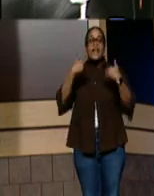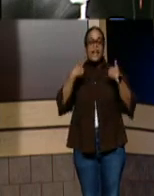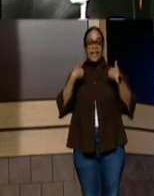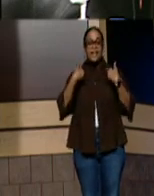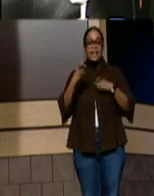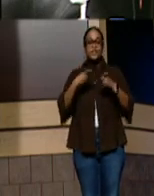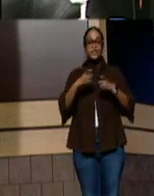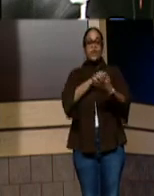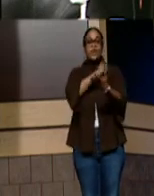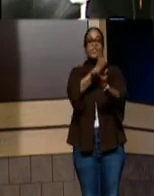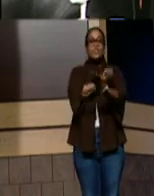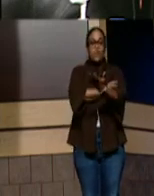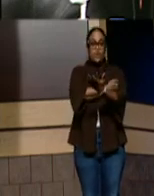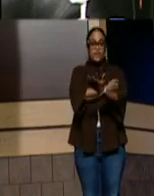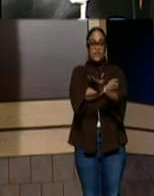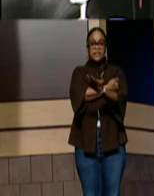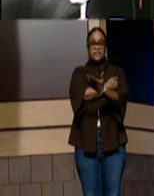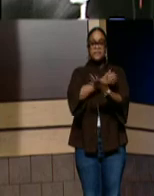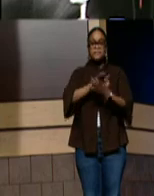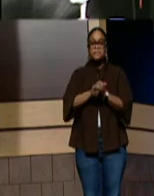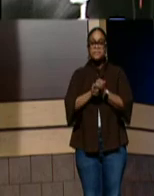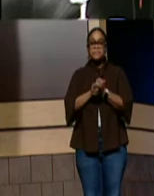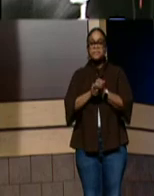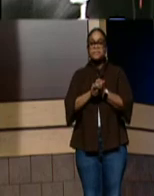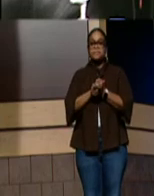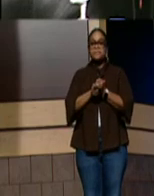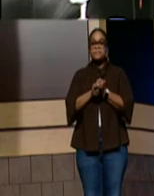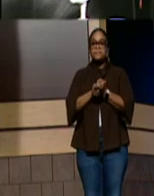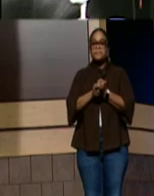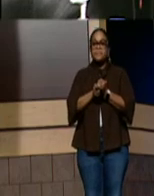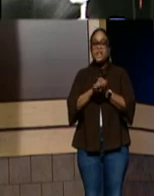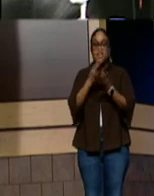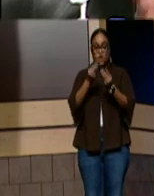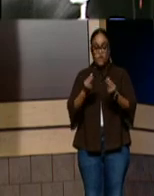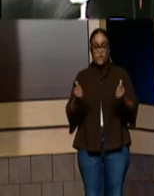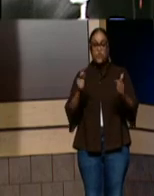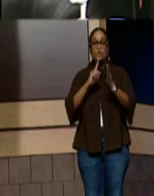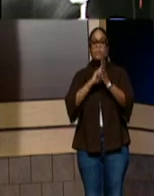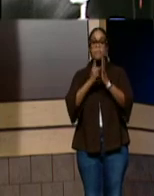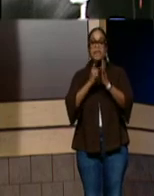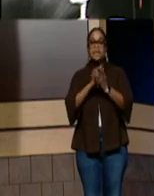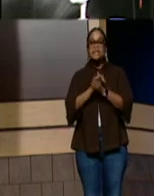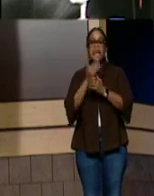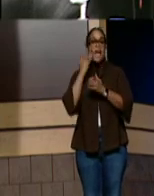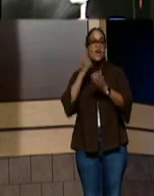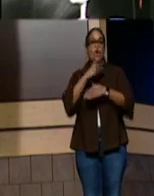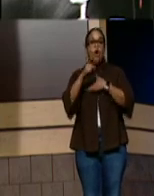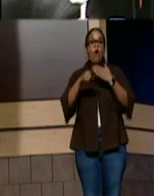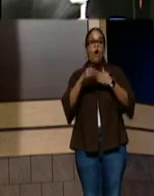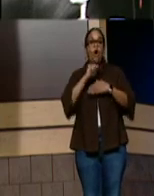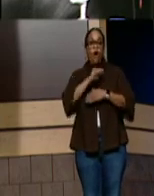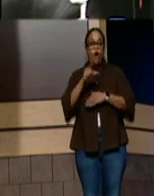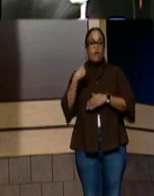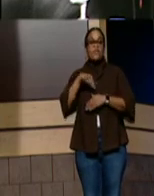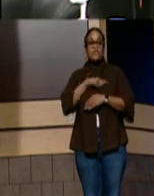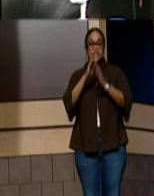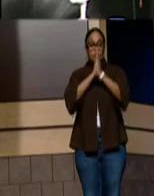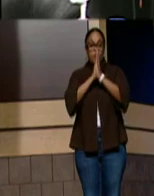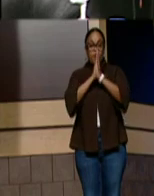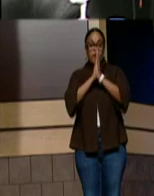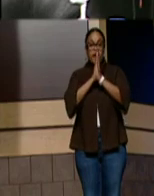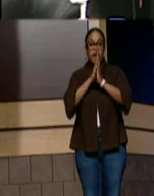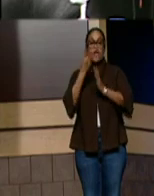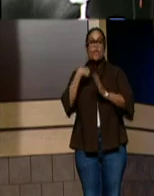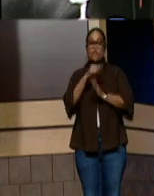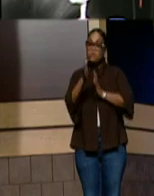to go beyond against the prince of powers. And in a few minutes, I know all of us are going to pray, but we're going to do much damage